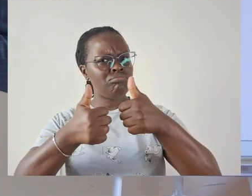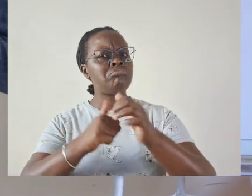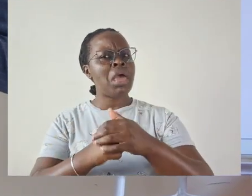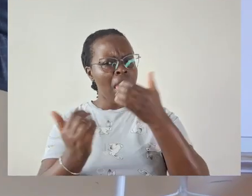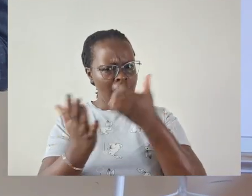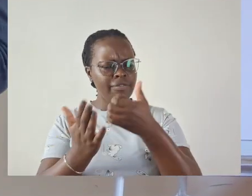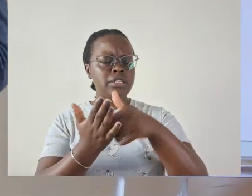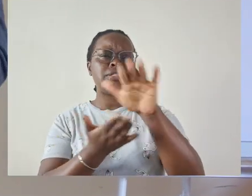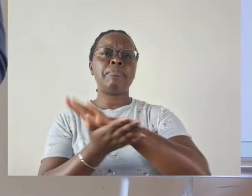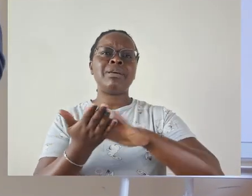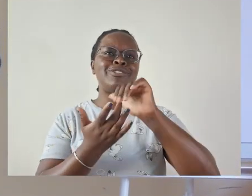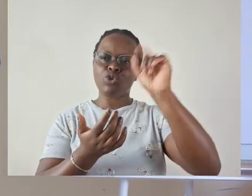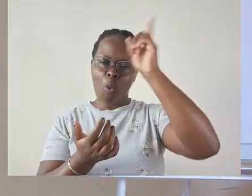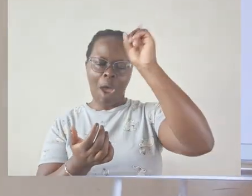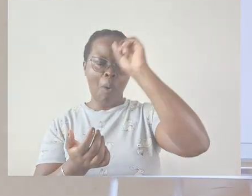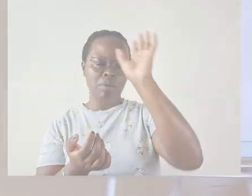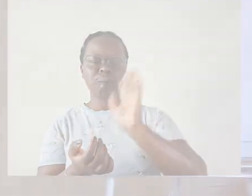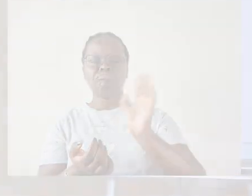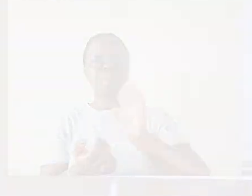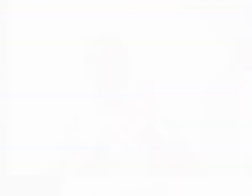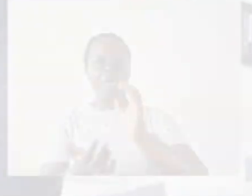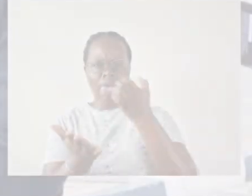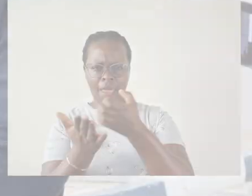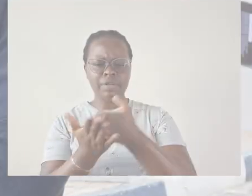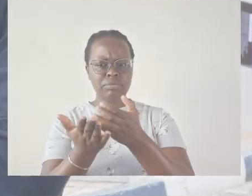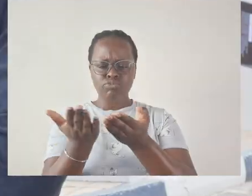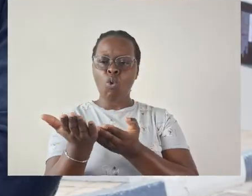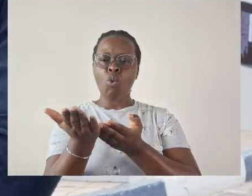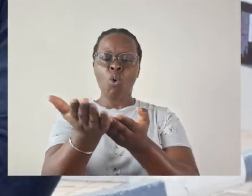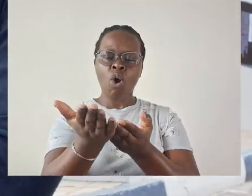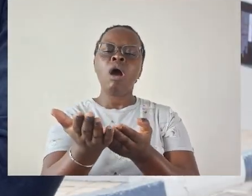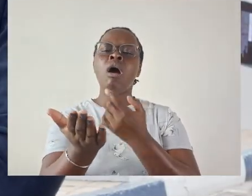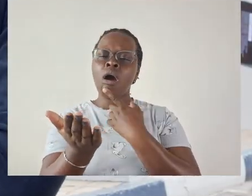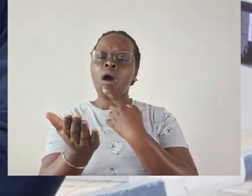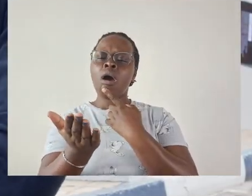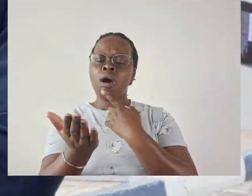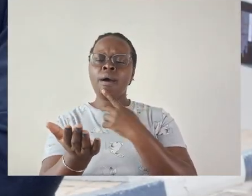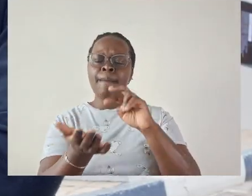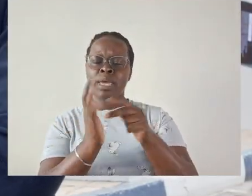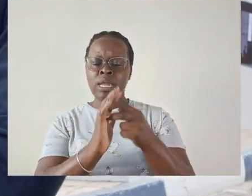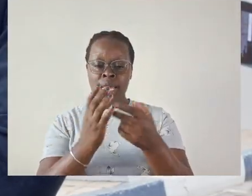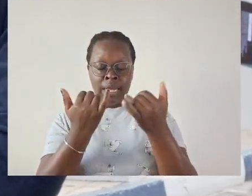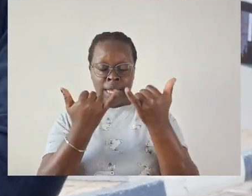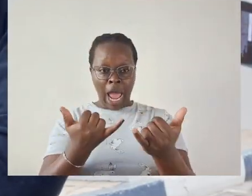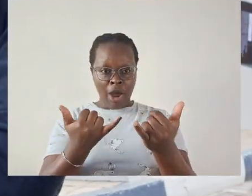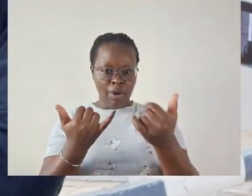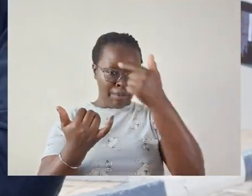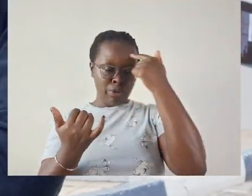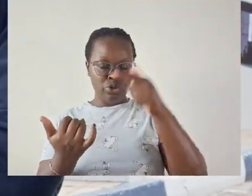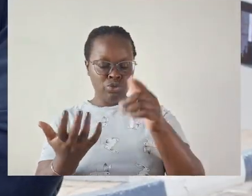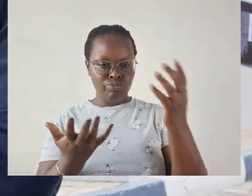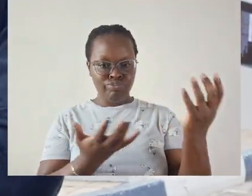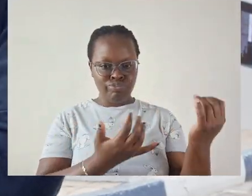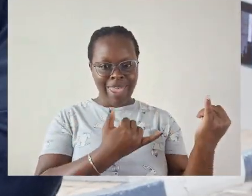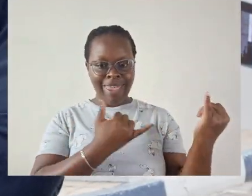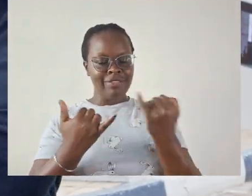evidence-based, and those that can work, yes. And you being in these rooms, has it kind of shown you the importance of including the